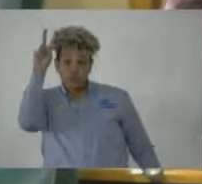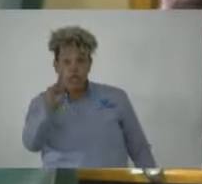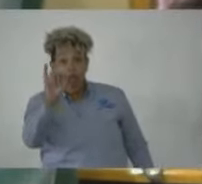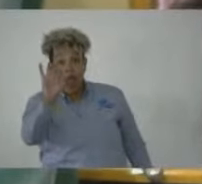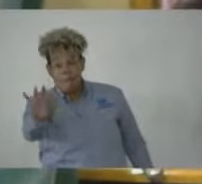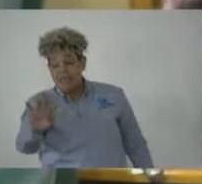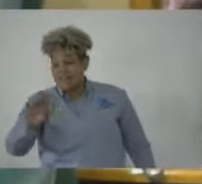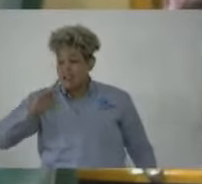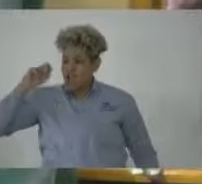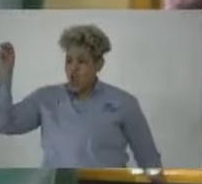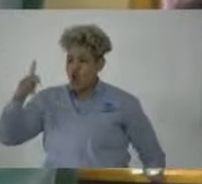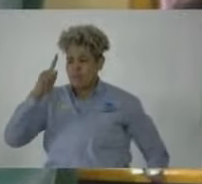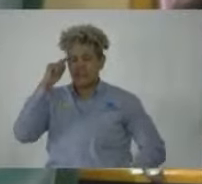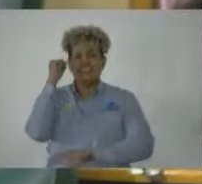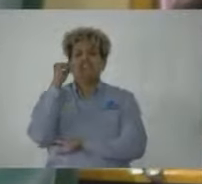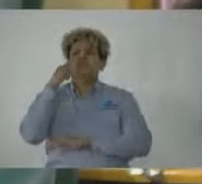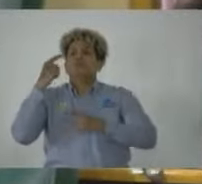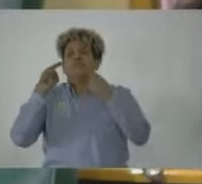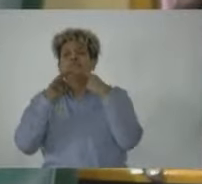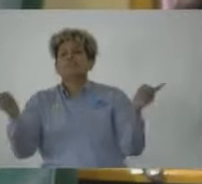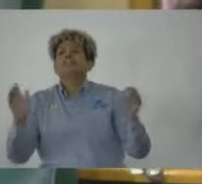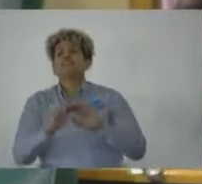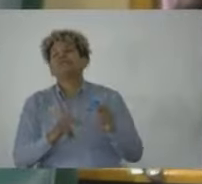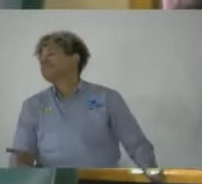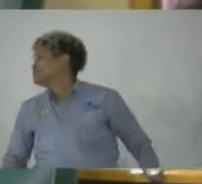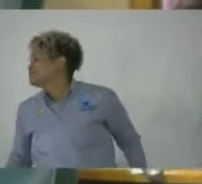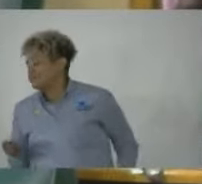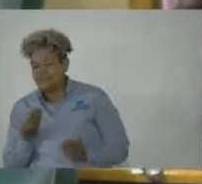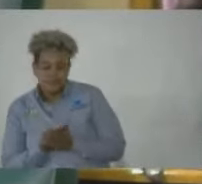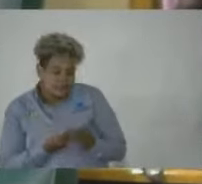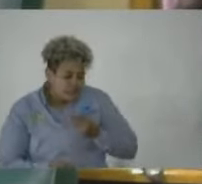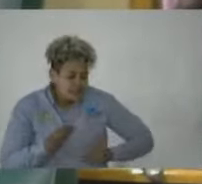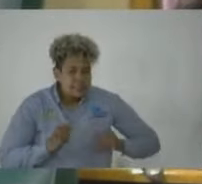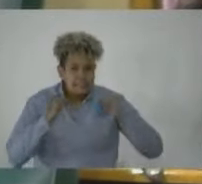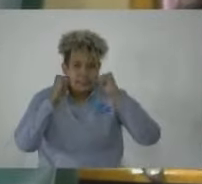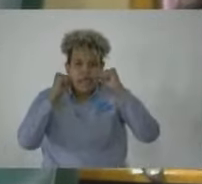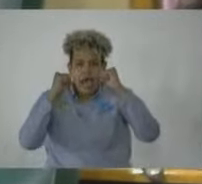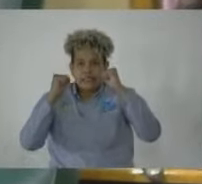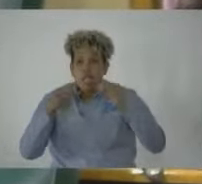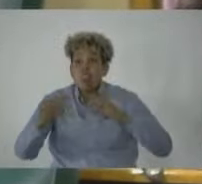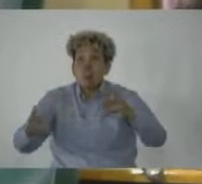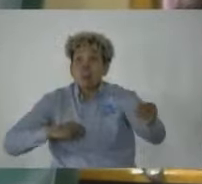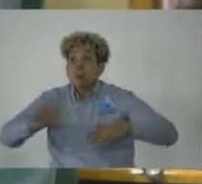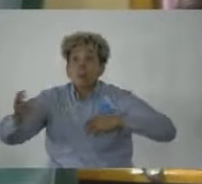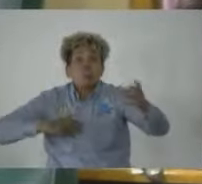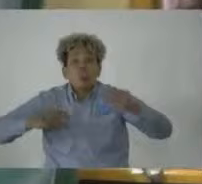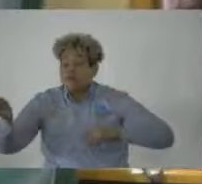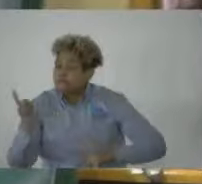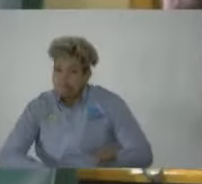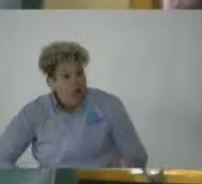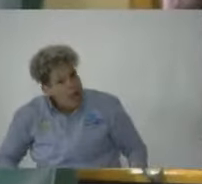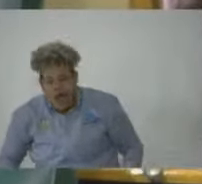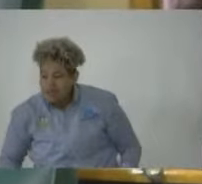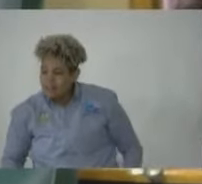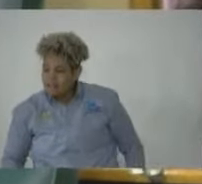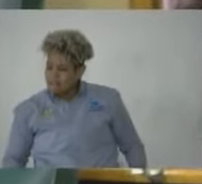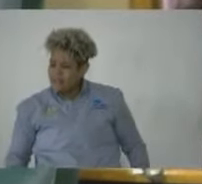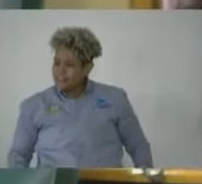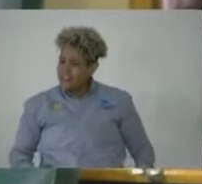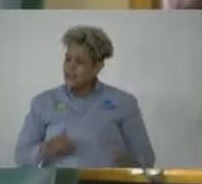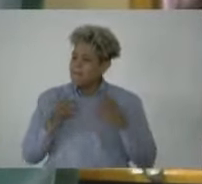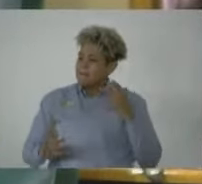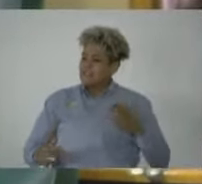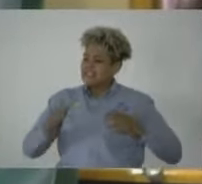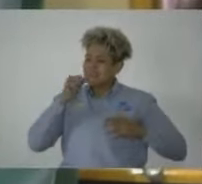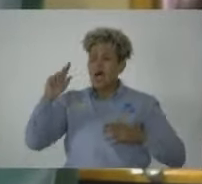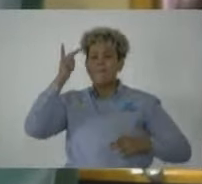he came back determined to tell the Jamaican people the truth. And he went. It may not have been the most